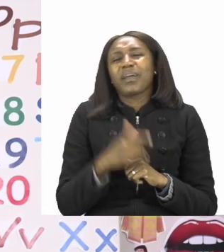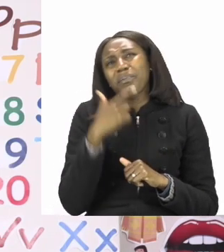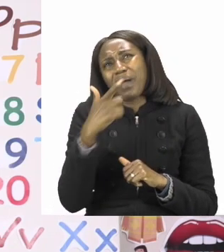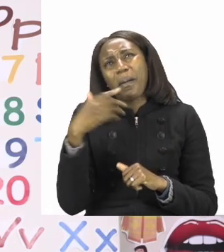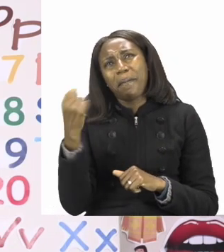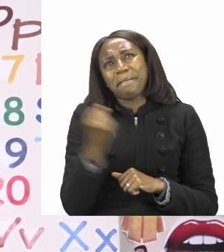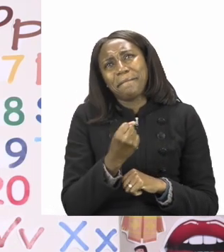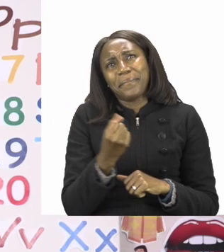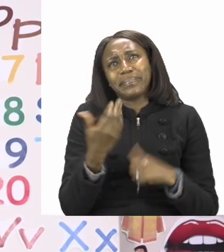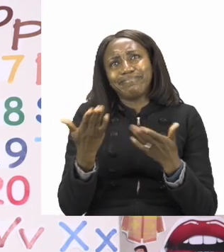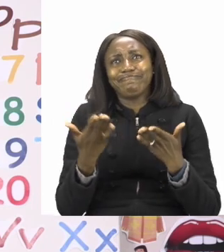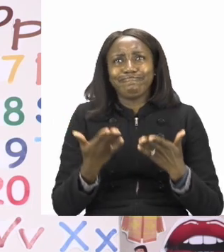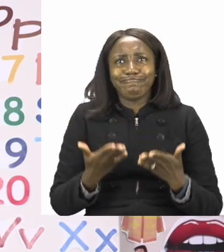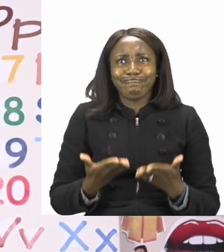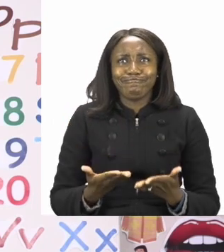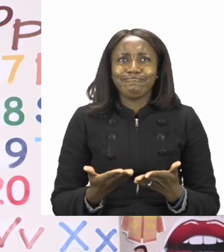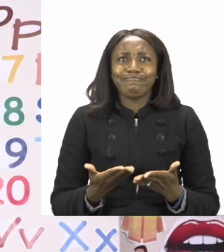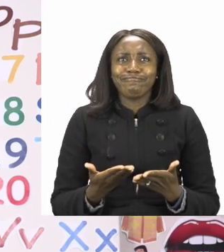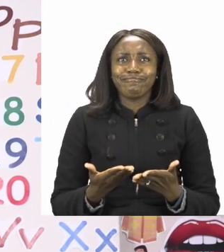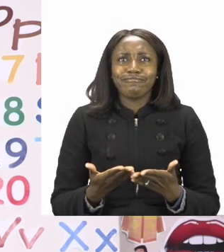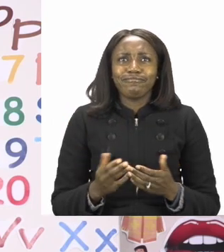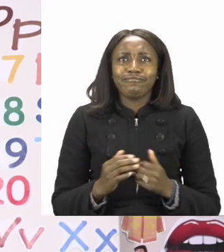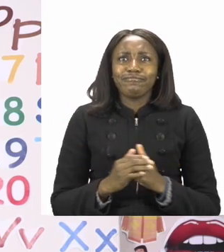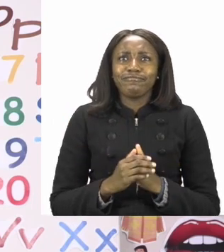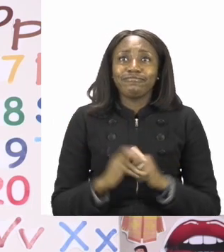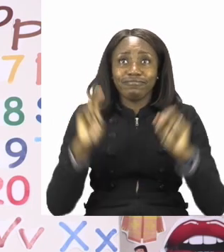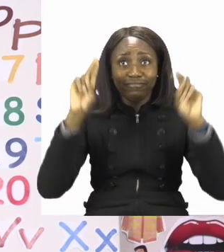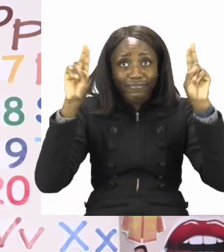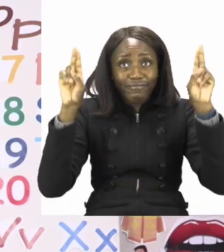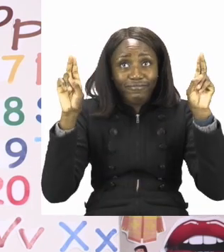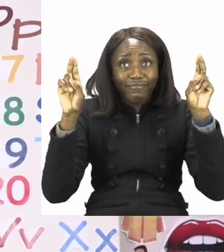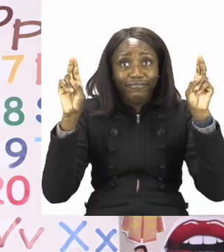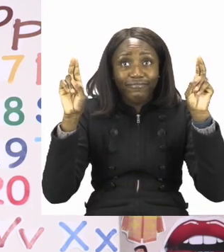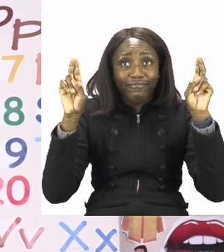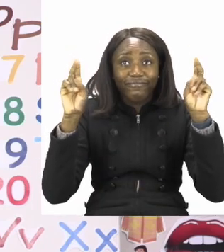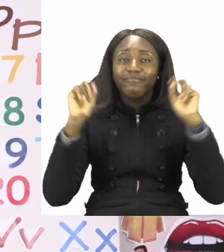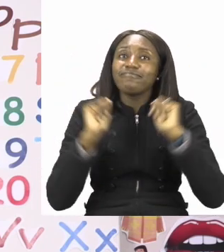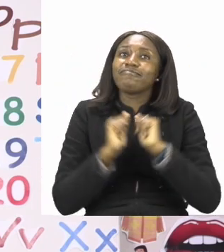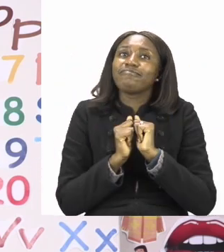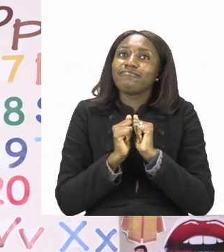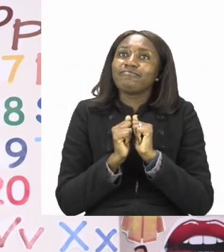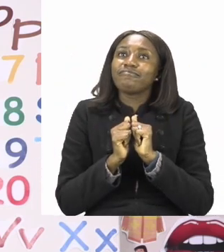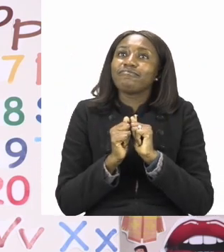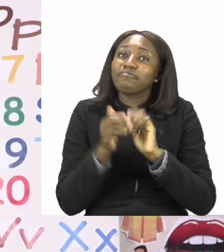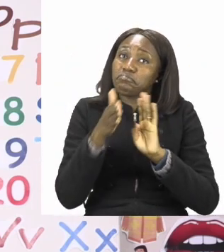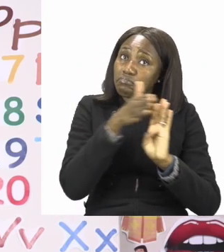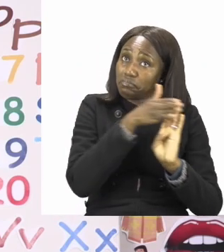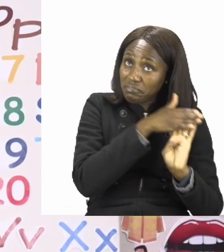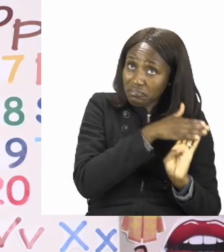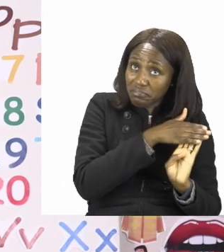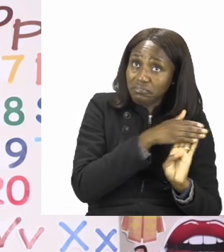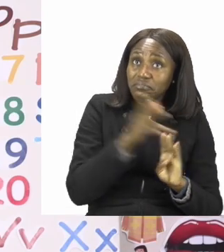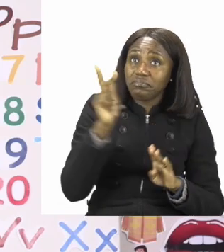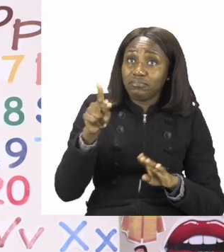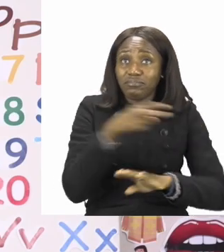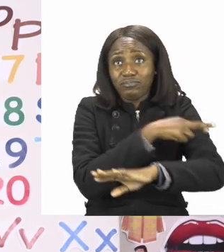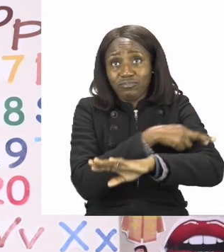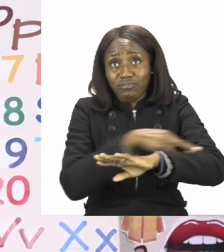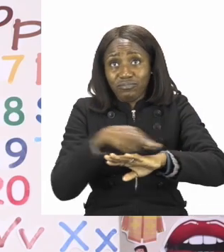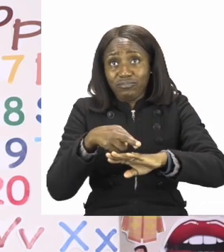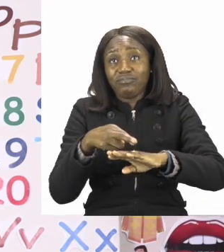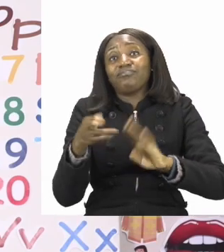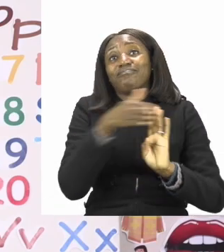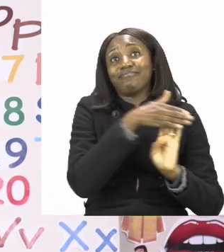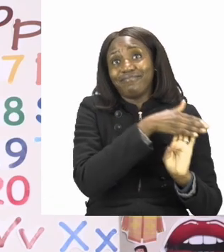so much for joining me today. Our theme this week is being safe and